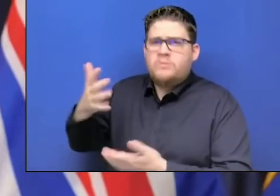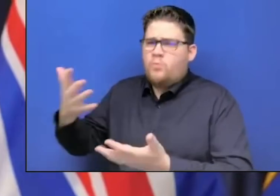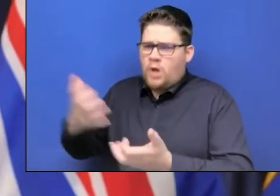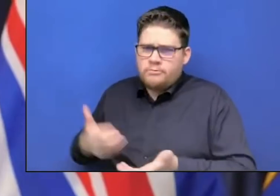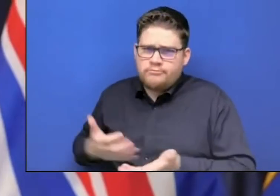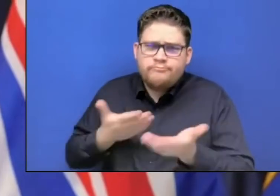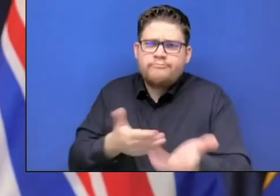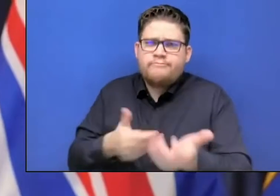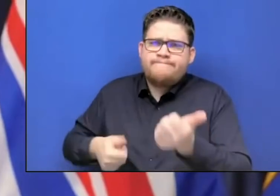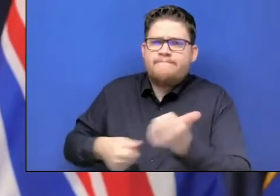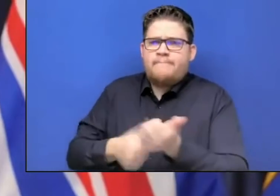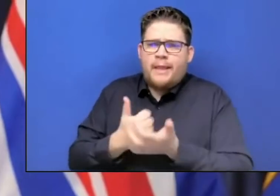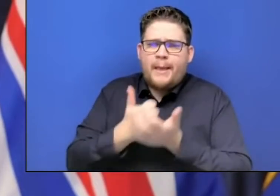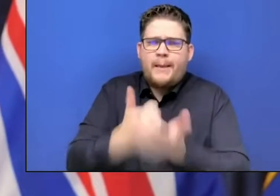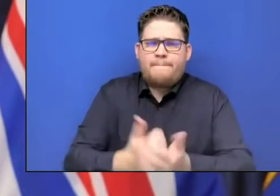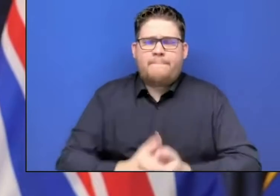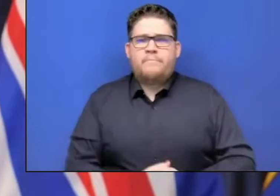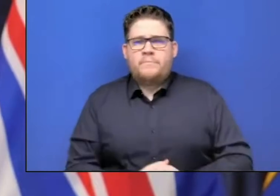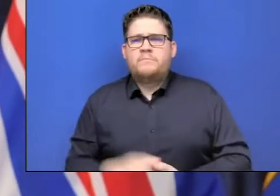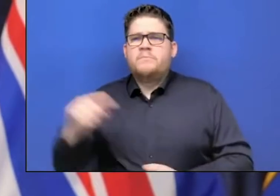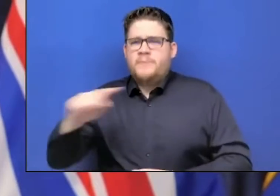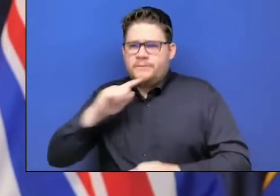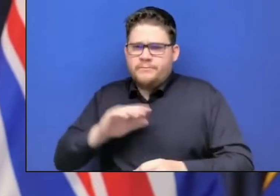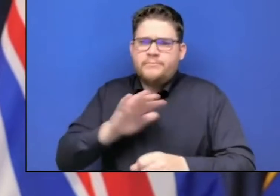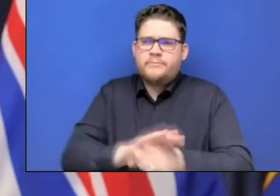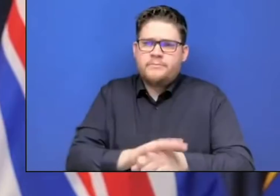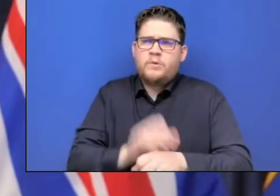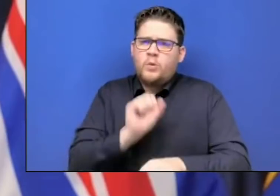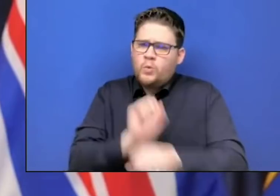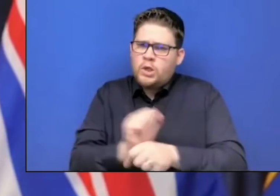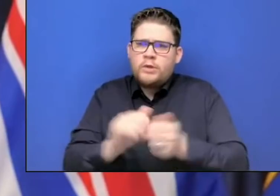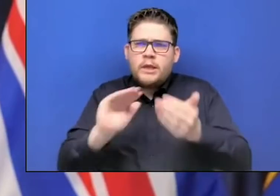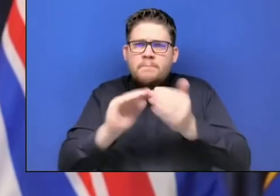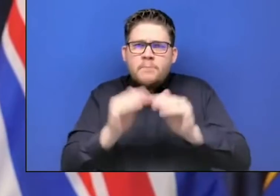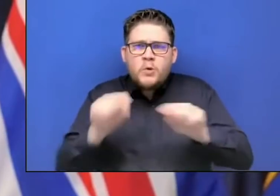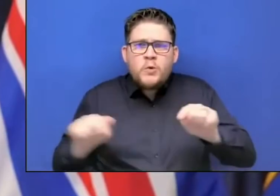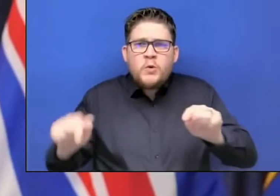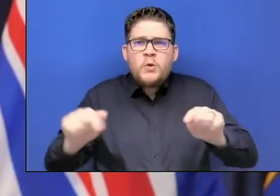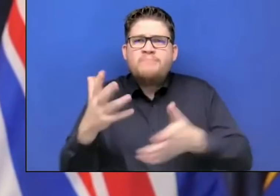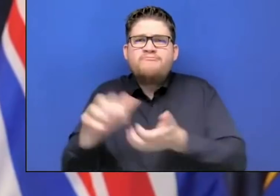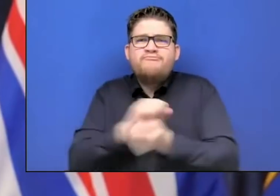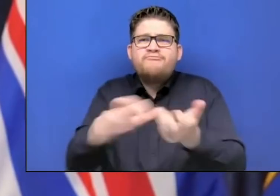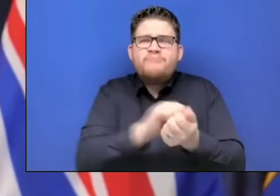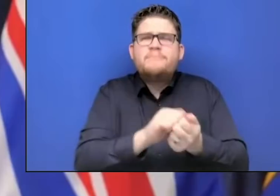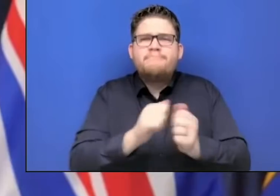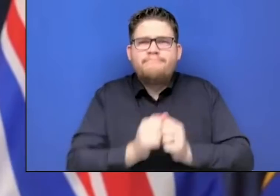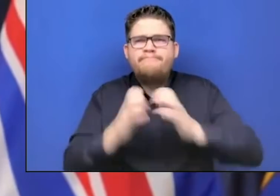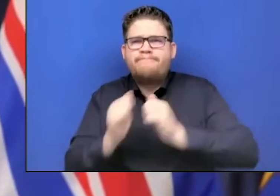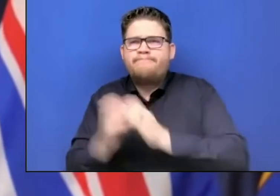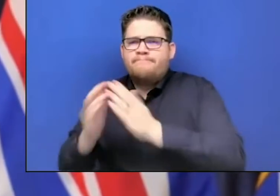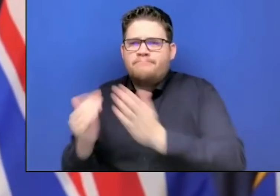with communities to rebuild going forward. The province has now formally requested that deployment of